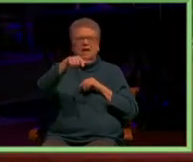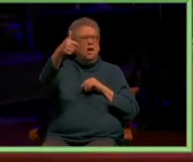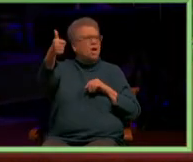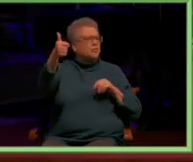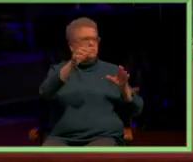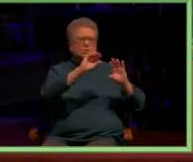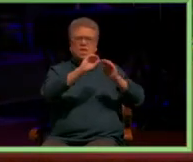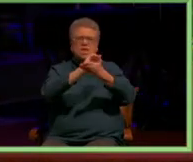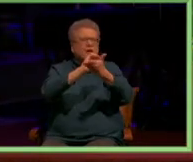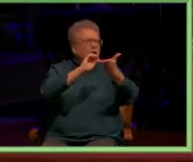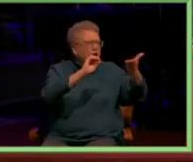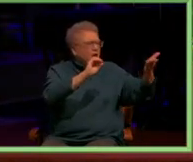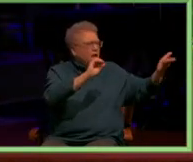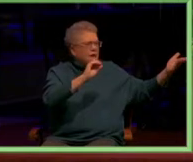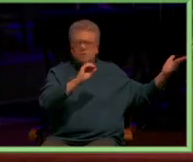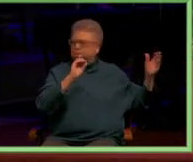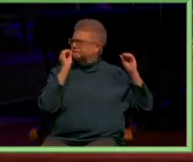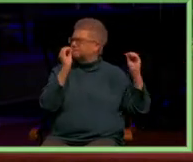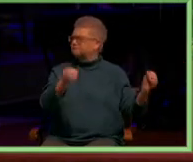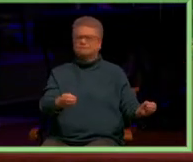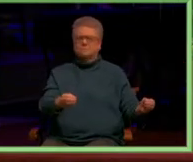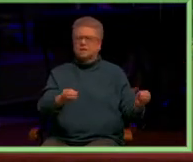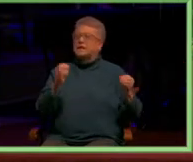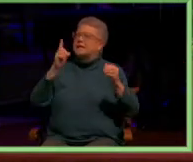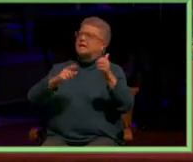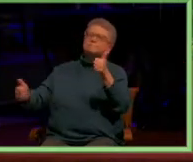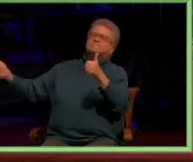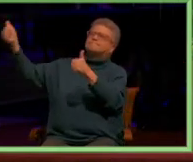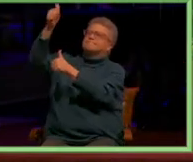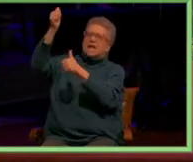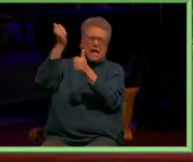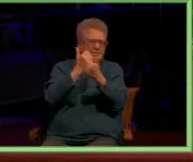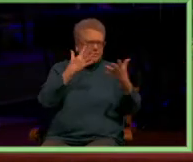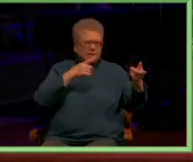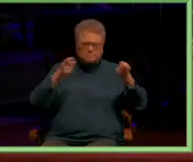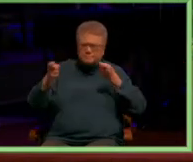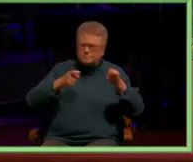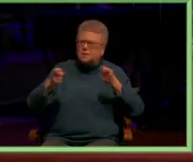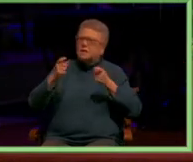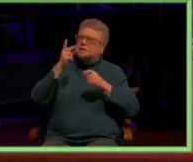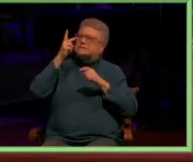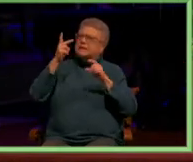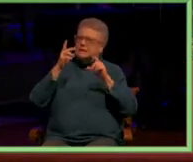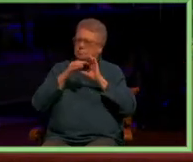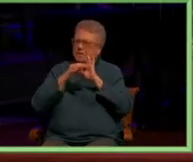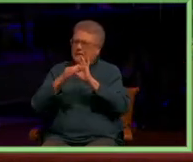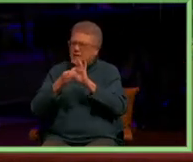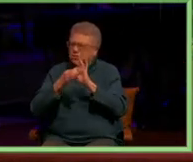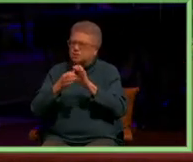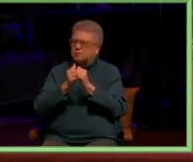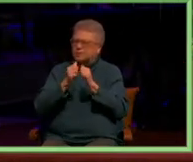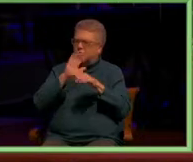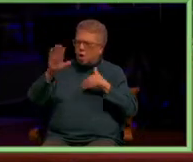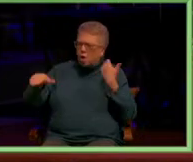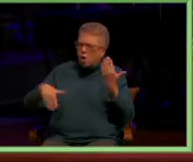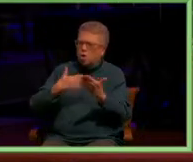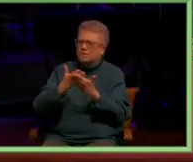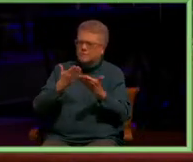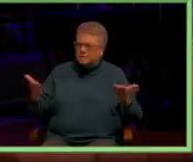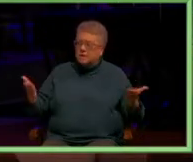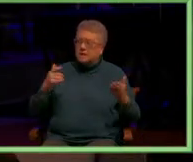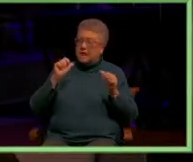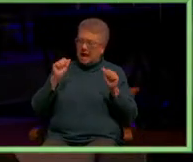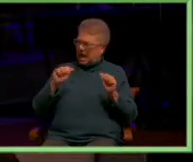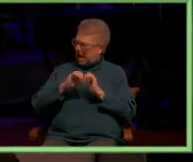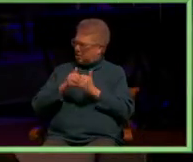in the flesh, ranking over all things. All creation is under him. We see his relation to this. And now the question is can you prove it?